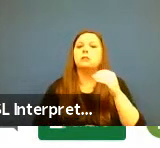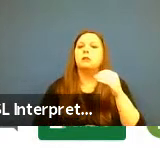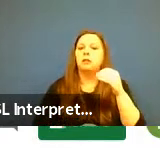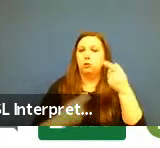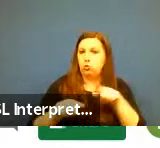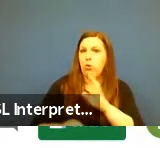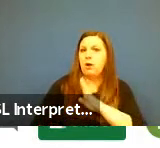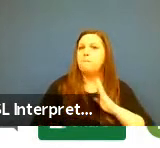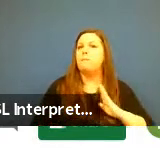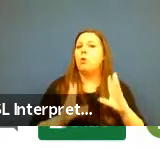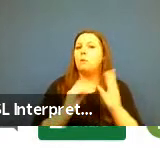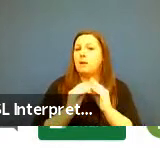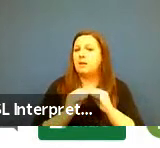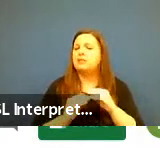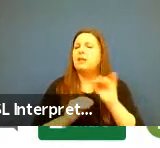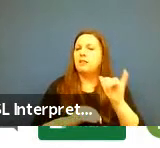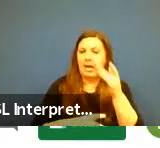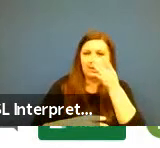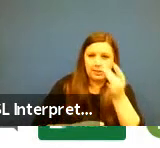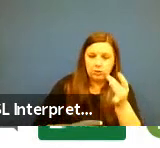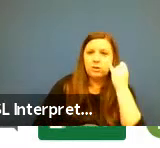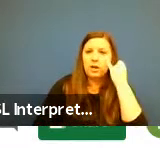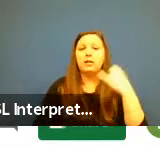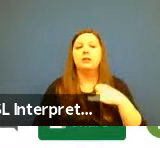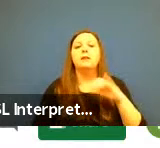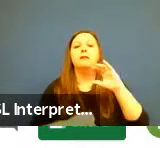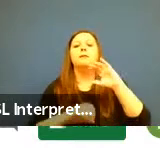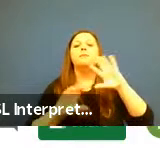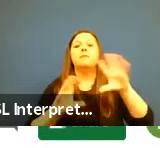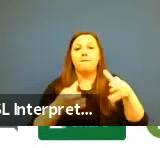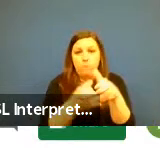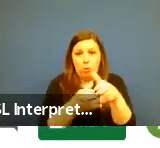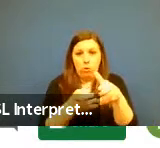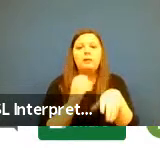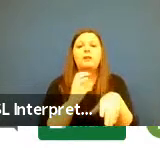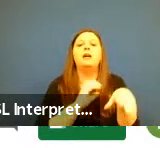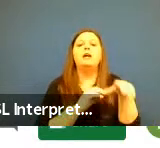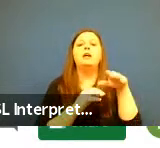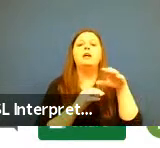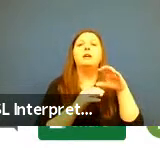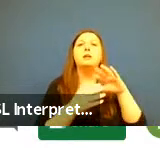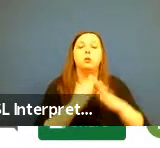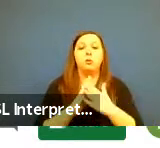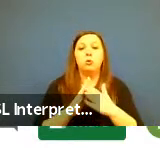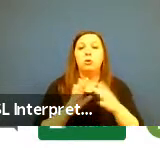idea. I think forming a community relations committee would be an interesting step as